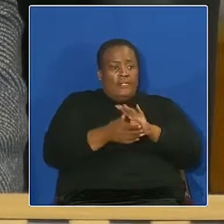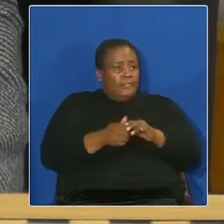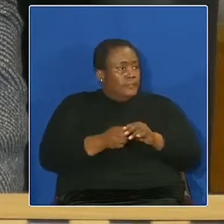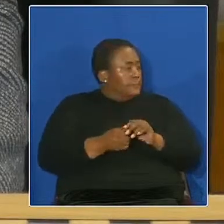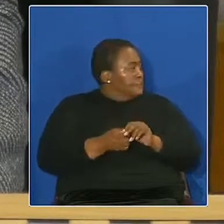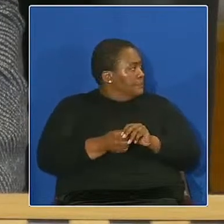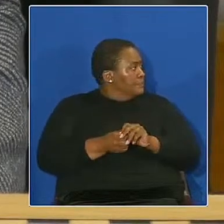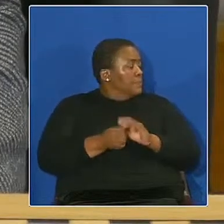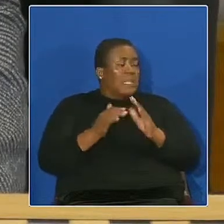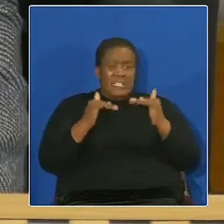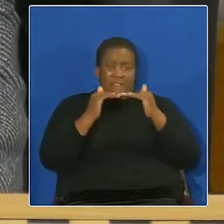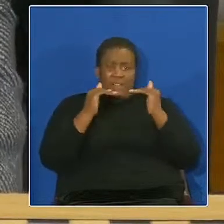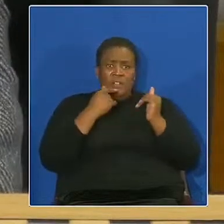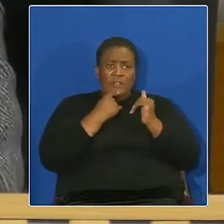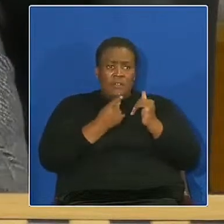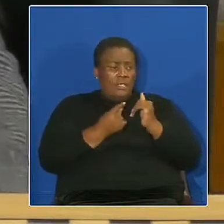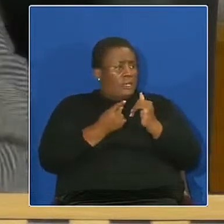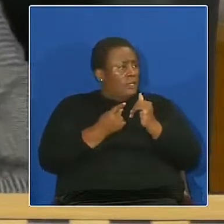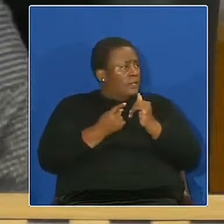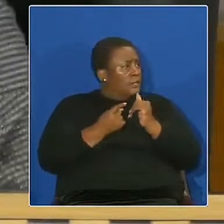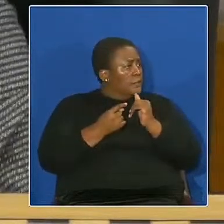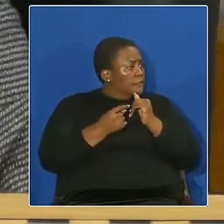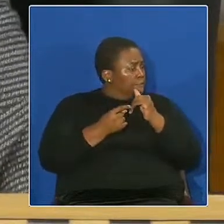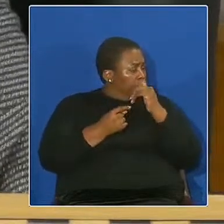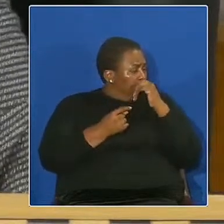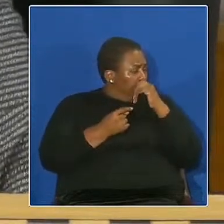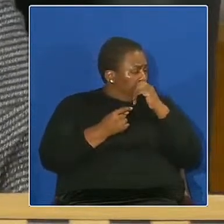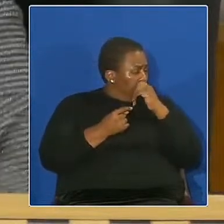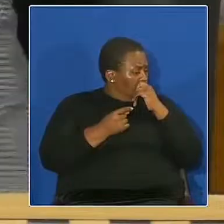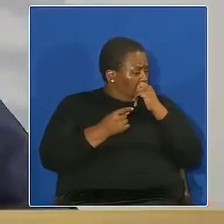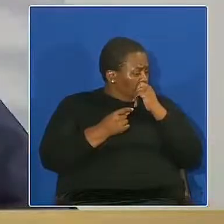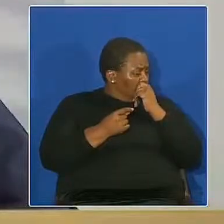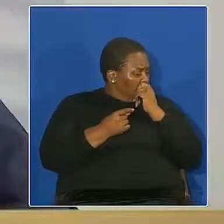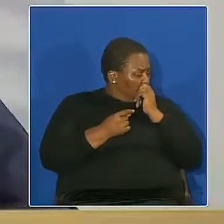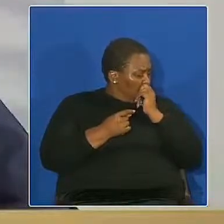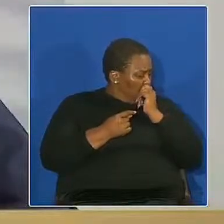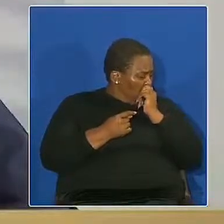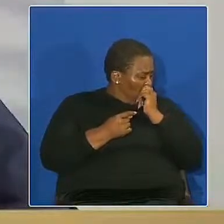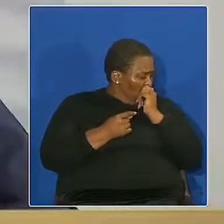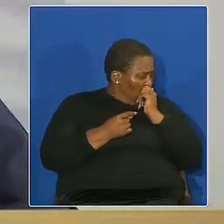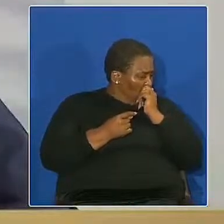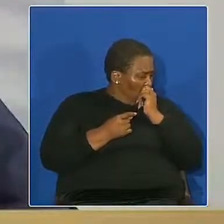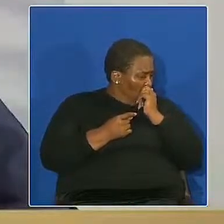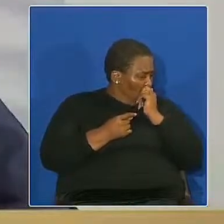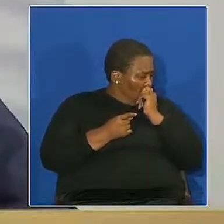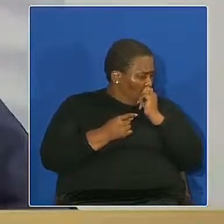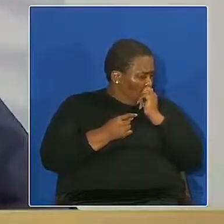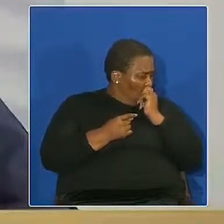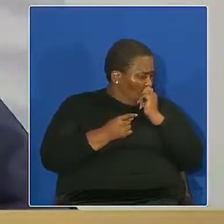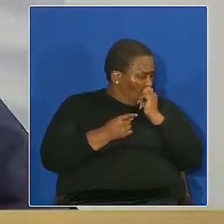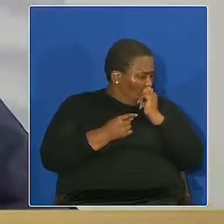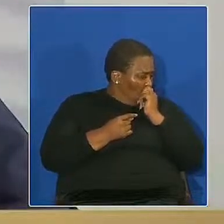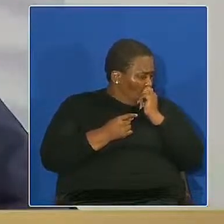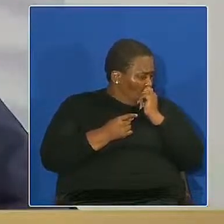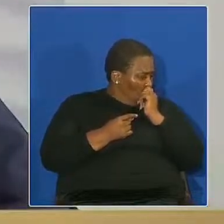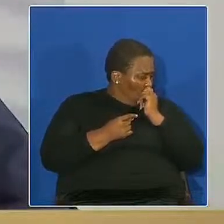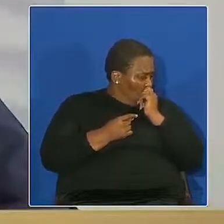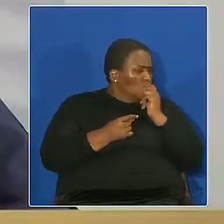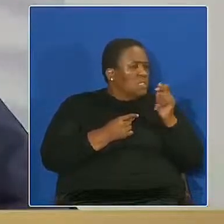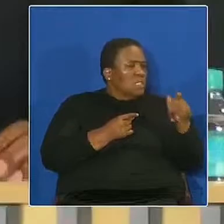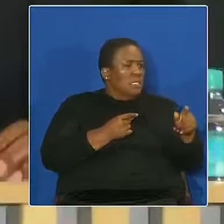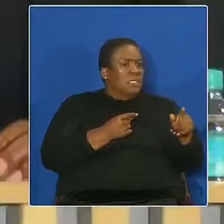Is it fair to say Mr. Mokgotsi could have been referring to the province when he says